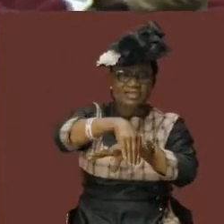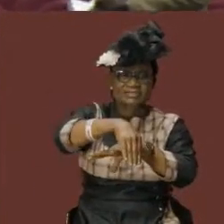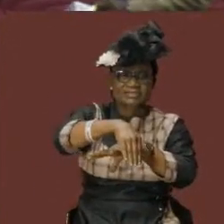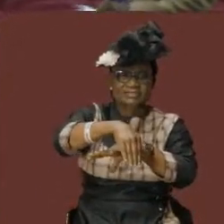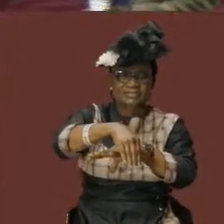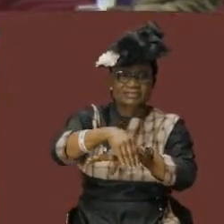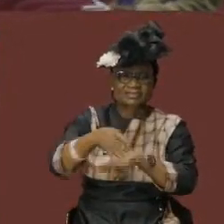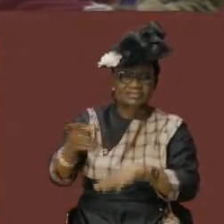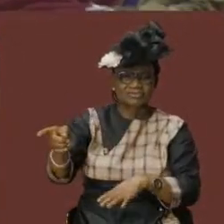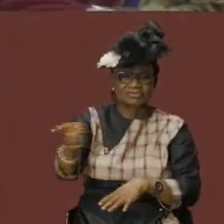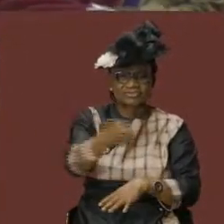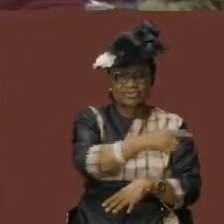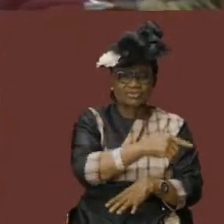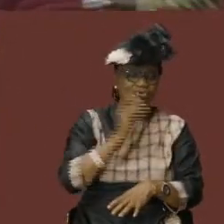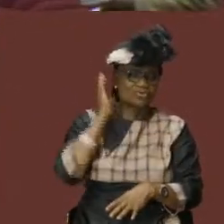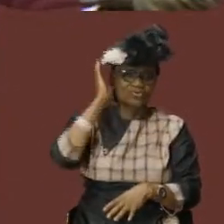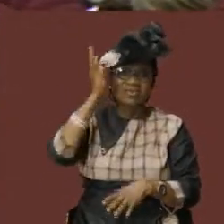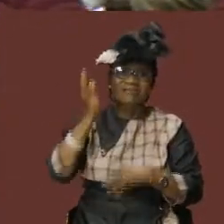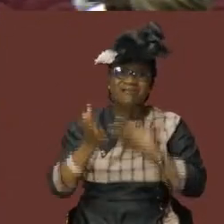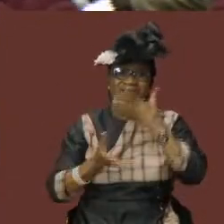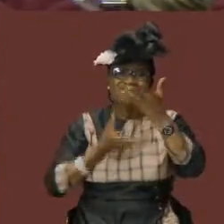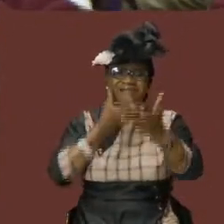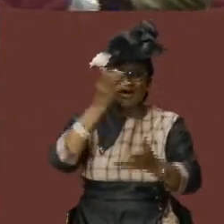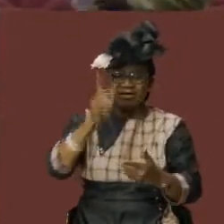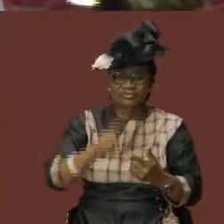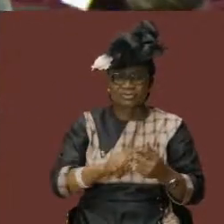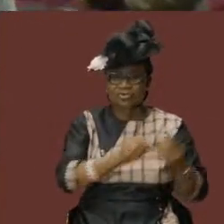you're going to cry to the Almighty God